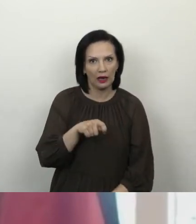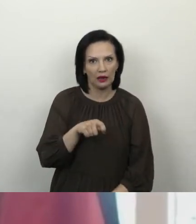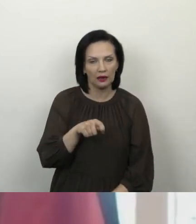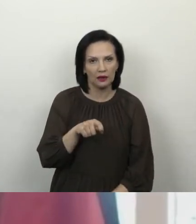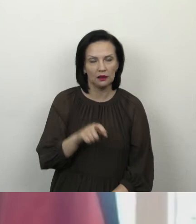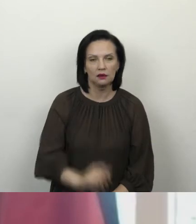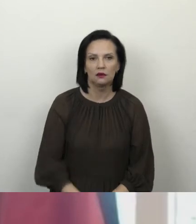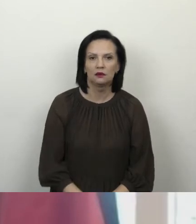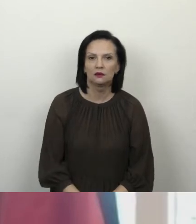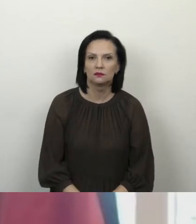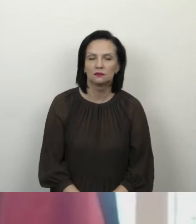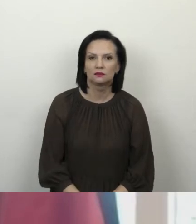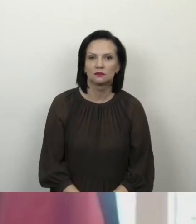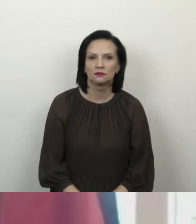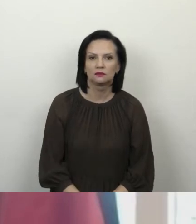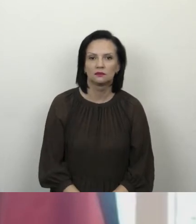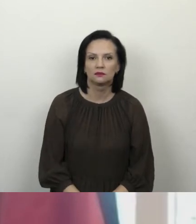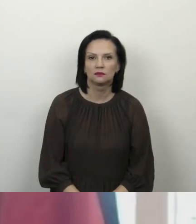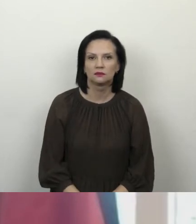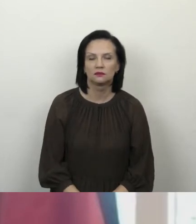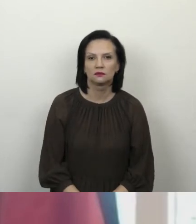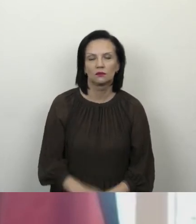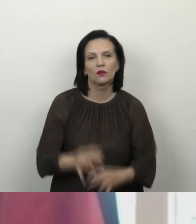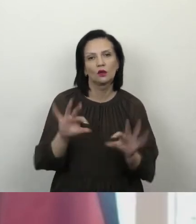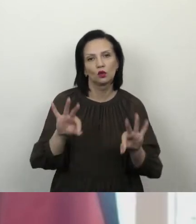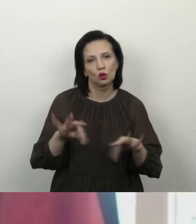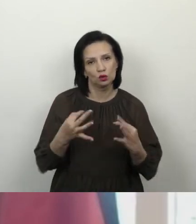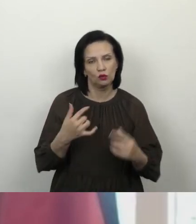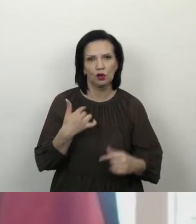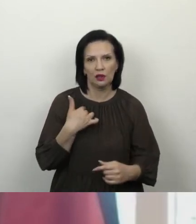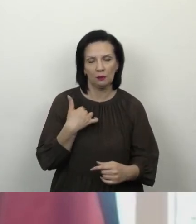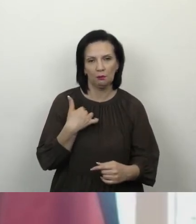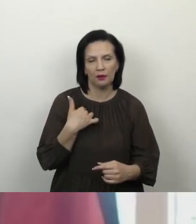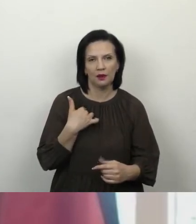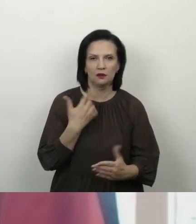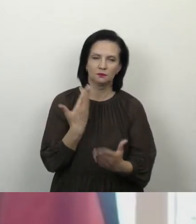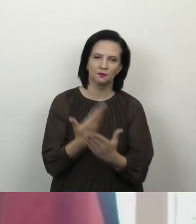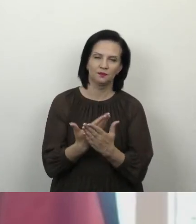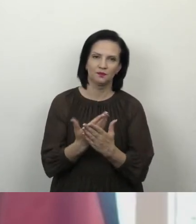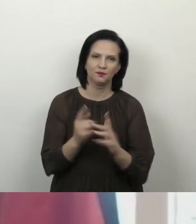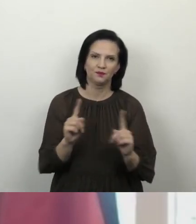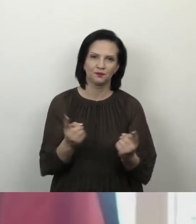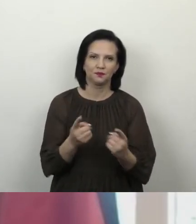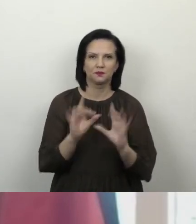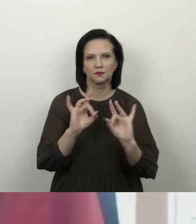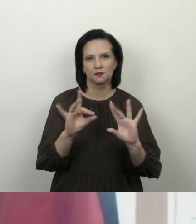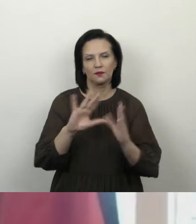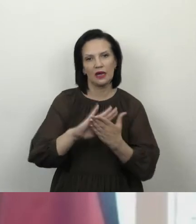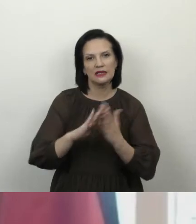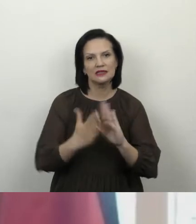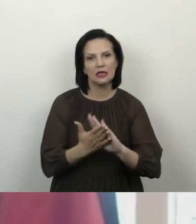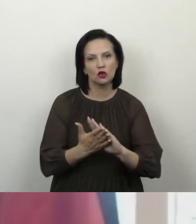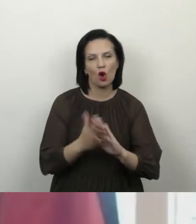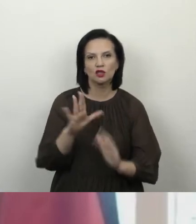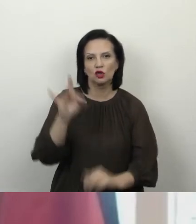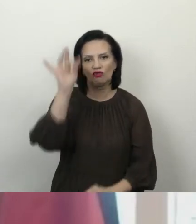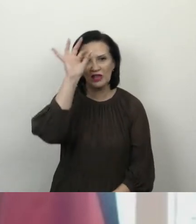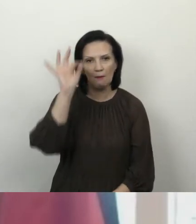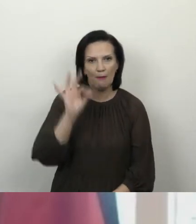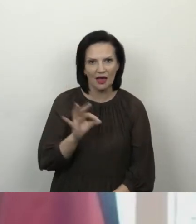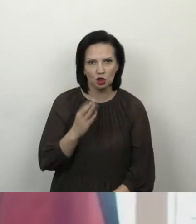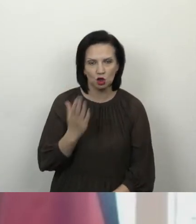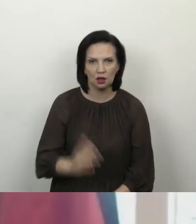And now let me describe the situation in Germany. It's